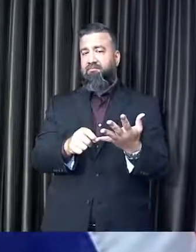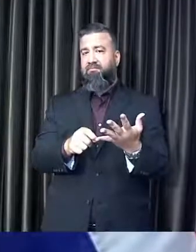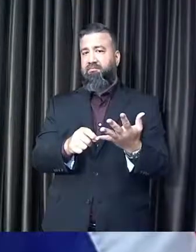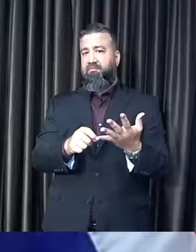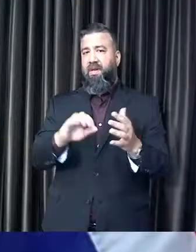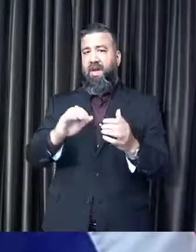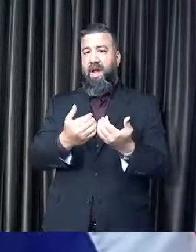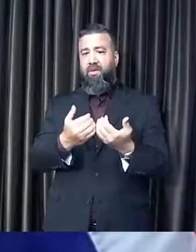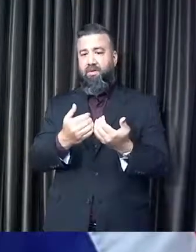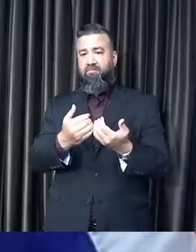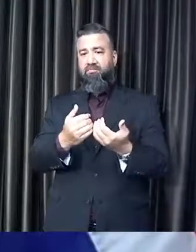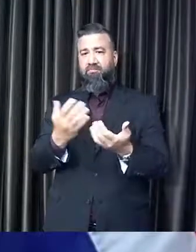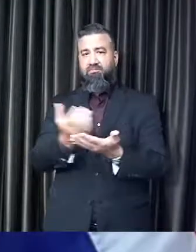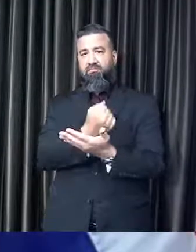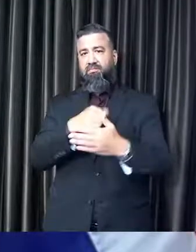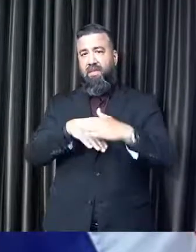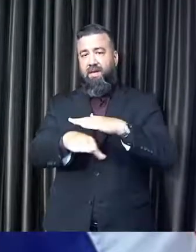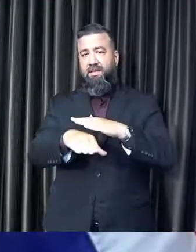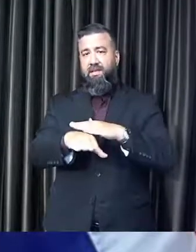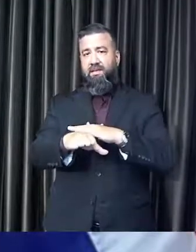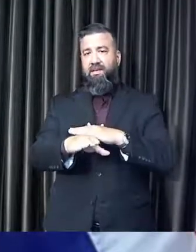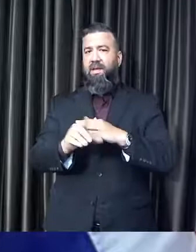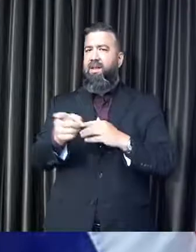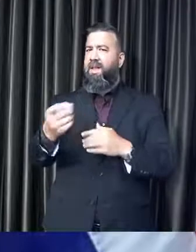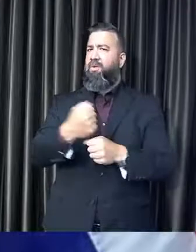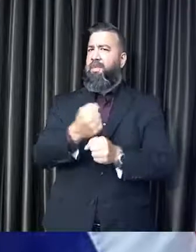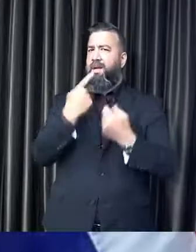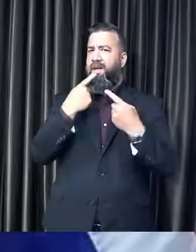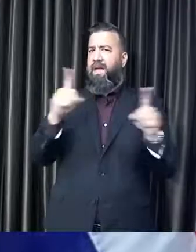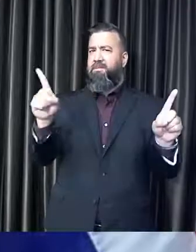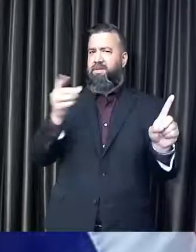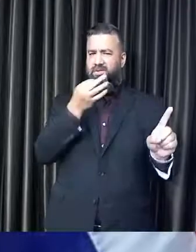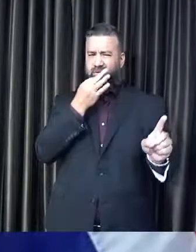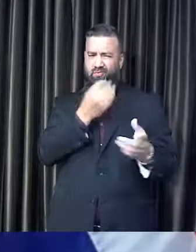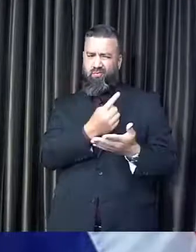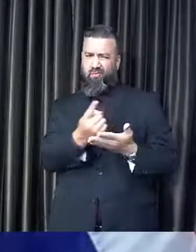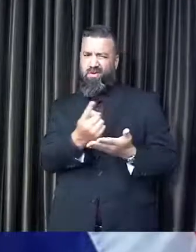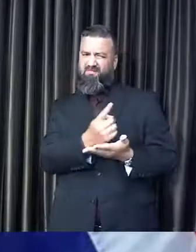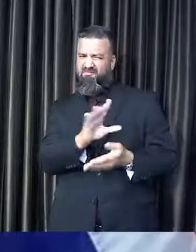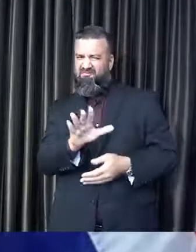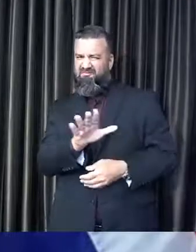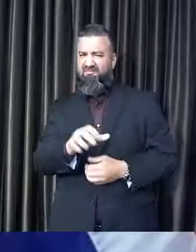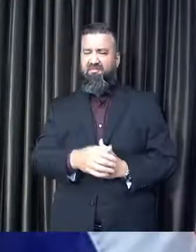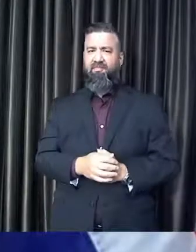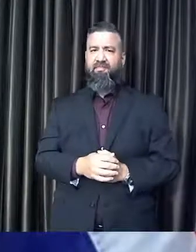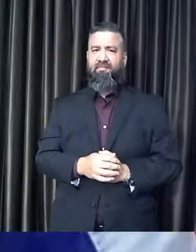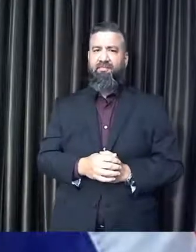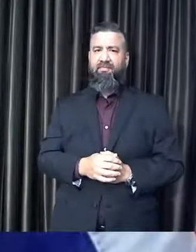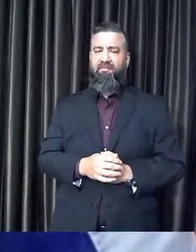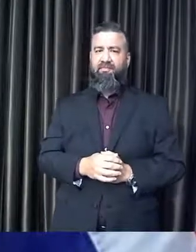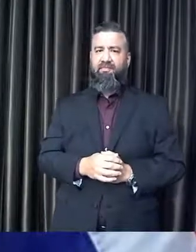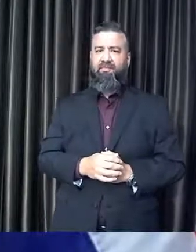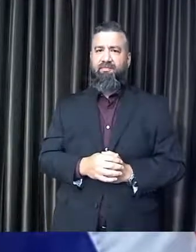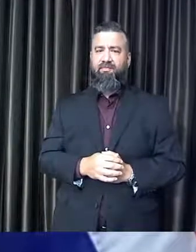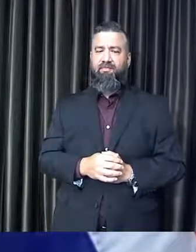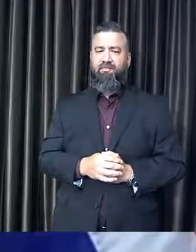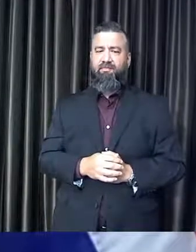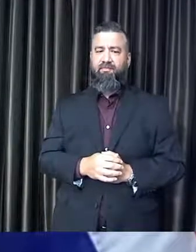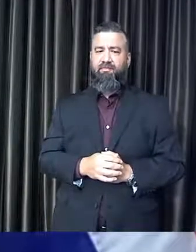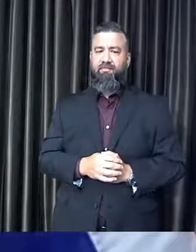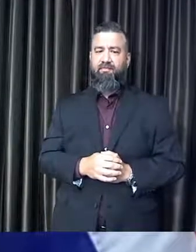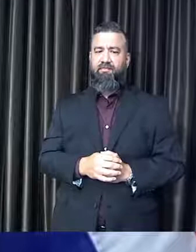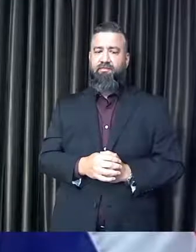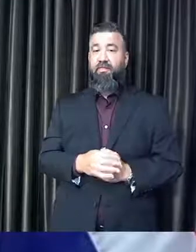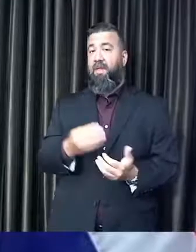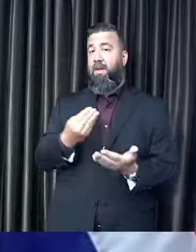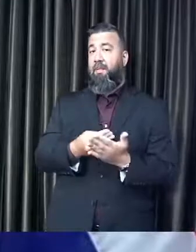of access to those cards, and they'll make that announcement over the next week or so. The appropriation